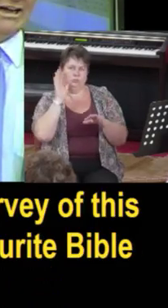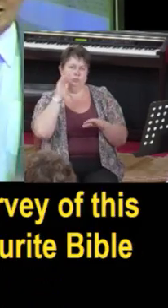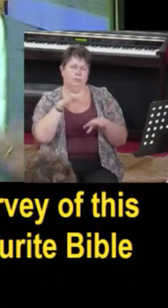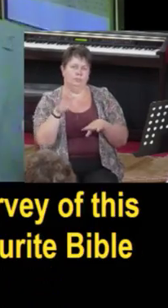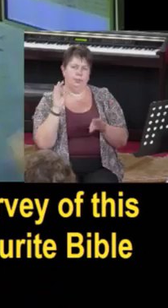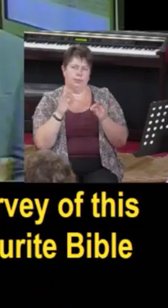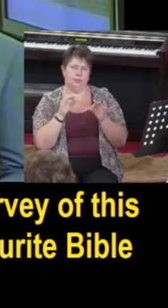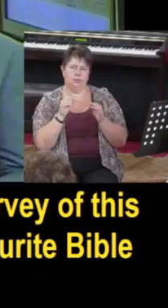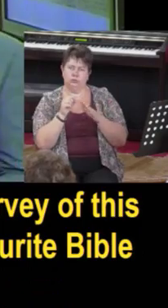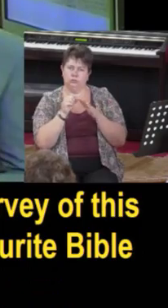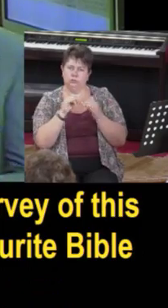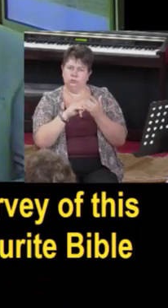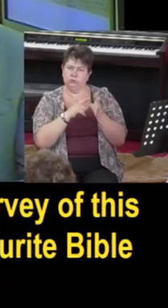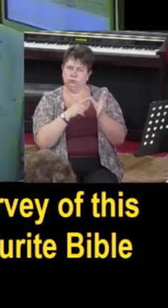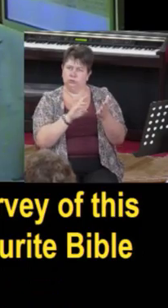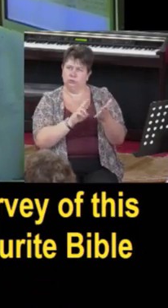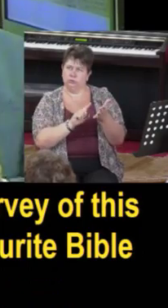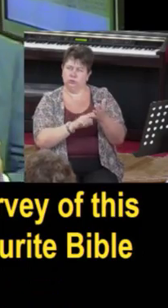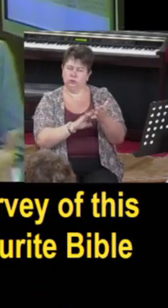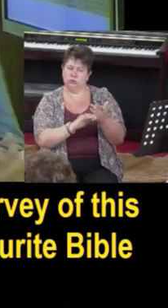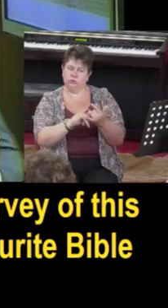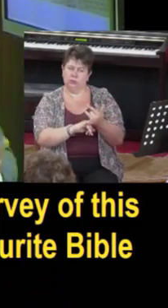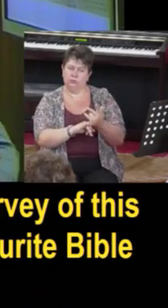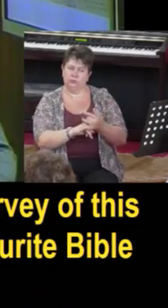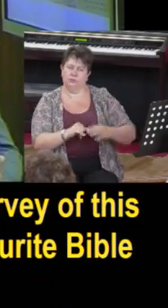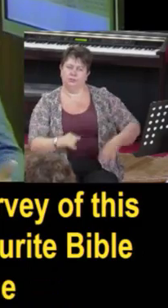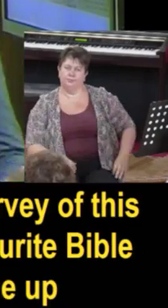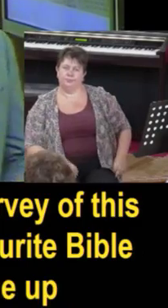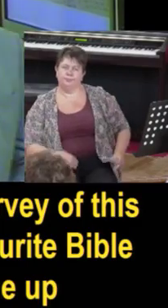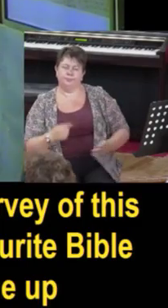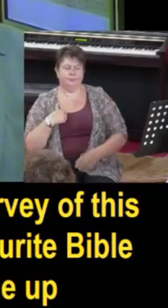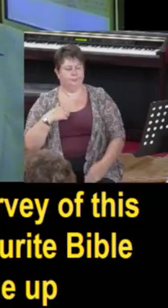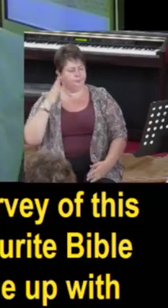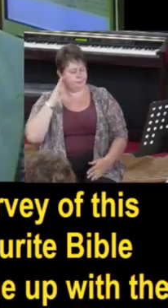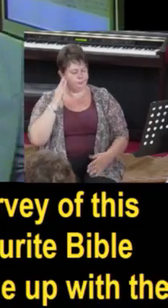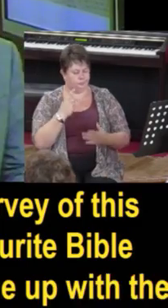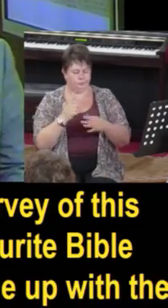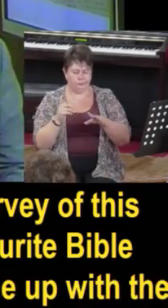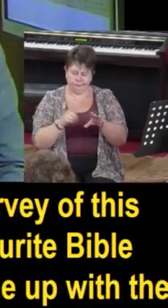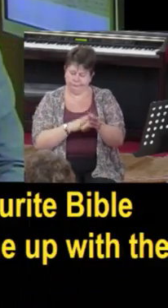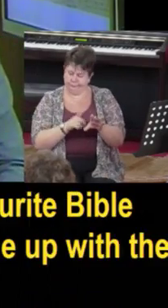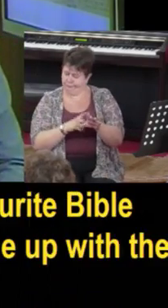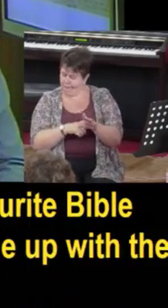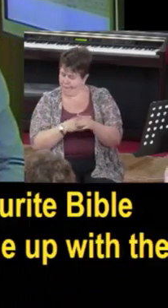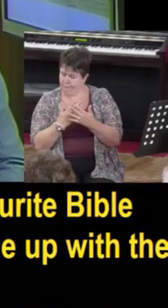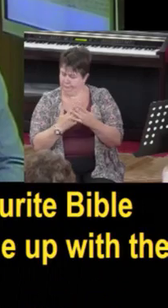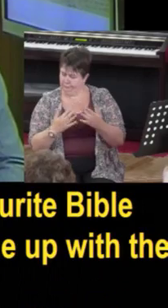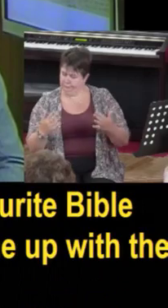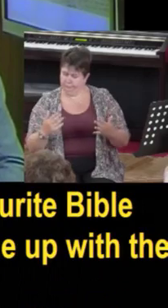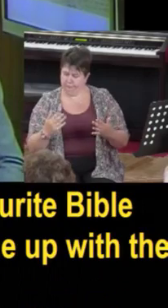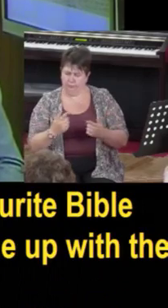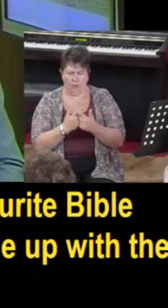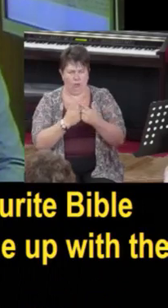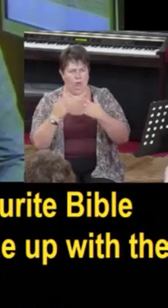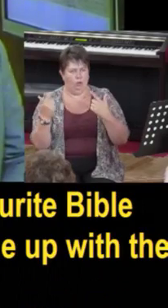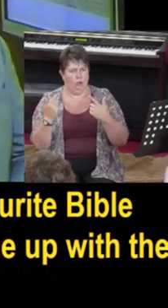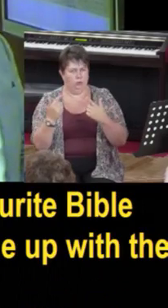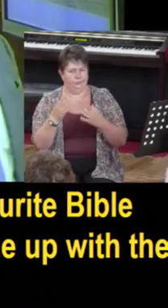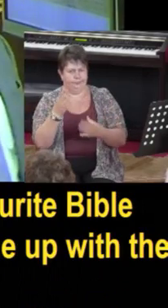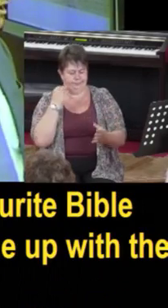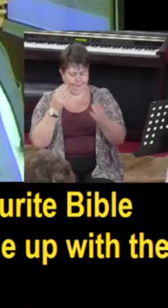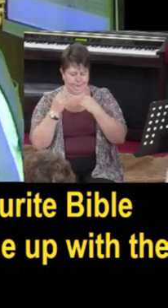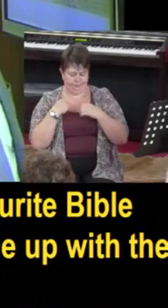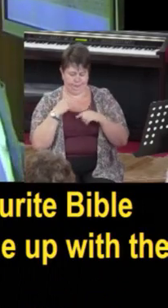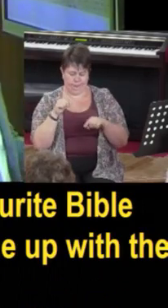I guess listening to people over the years in pastoral situations, people have told me many, many times just how